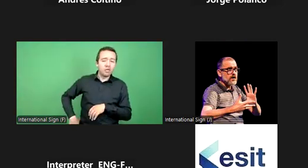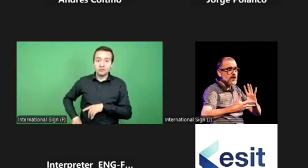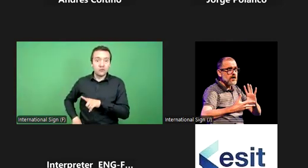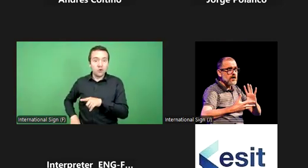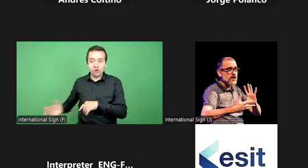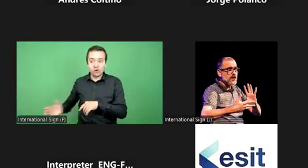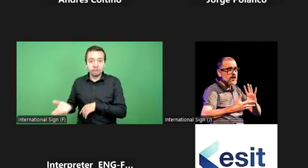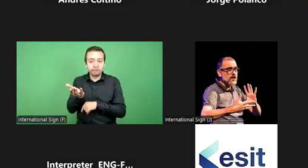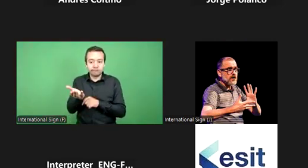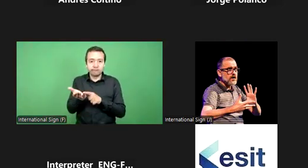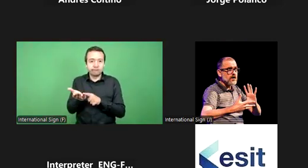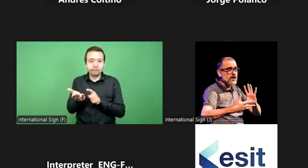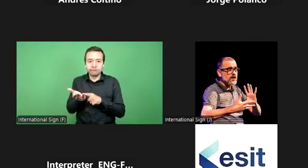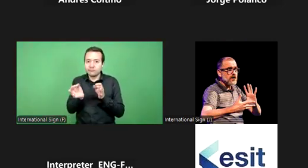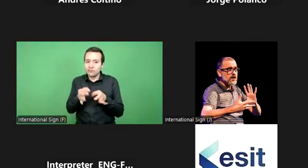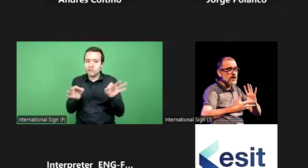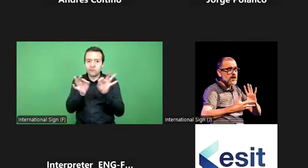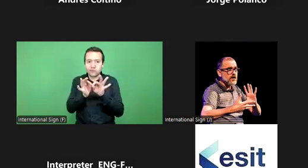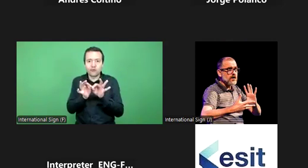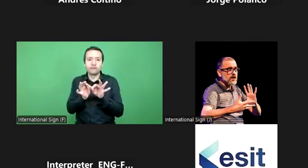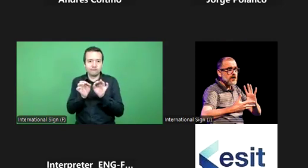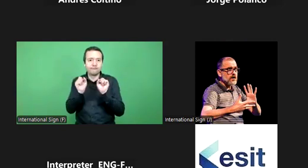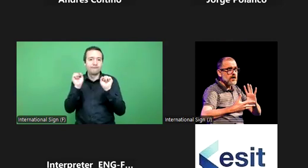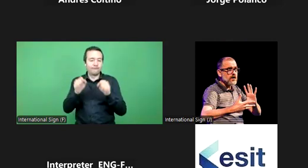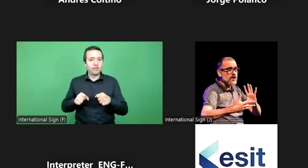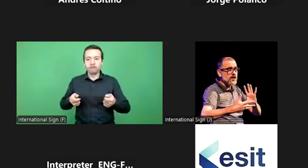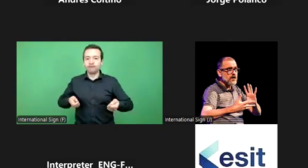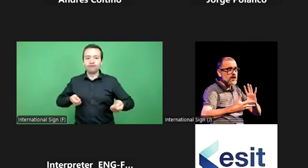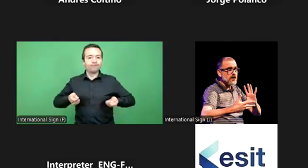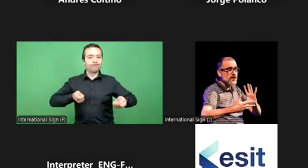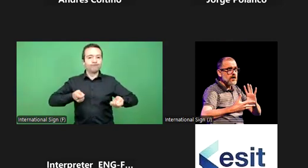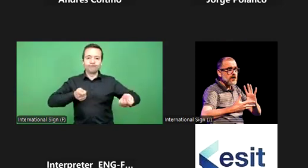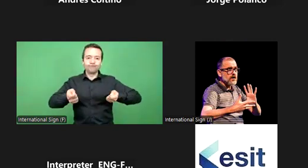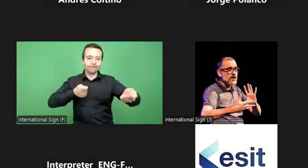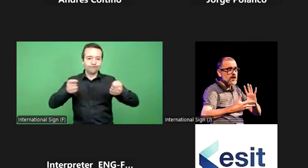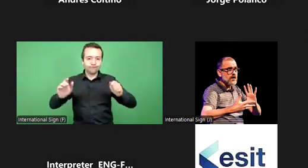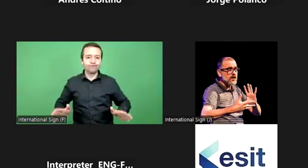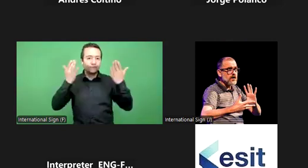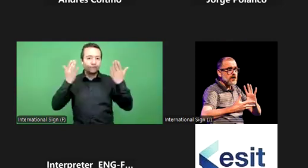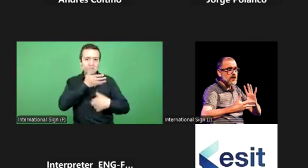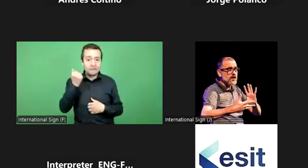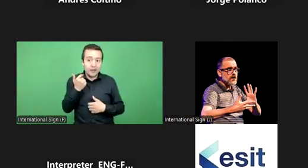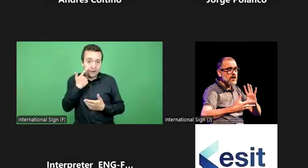for us to be able to, see what's happening, for us to be able to